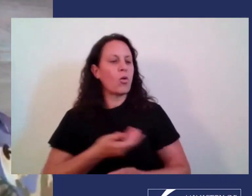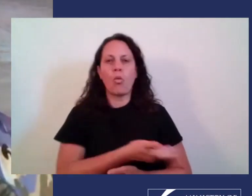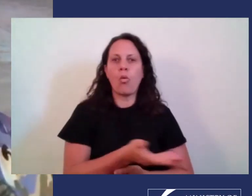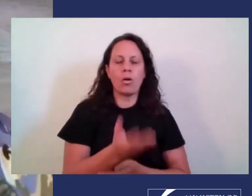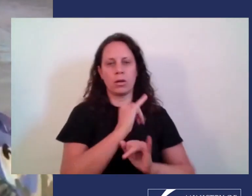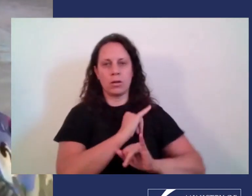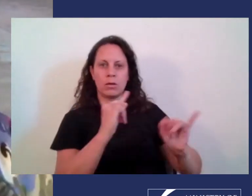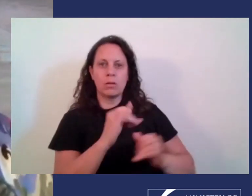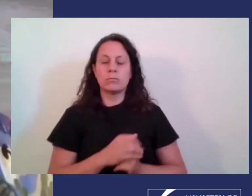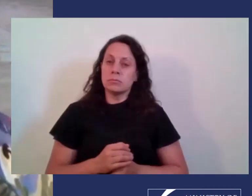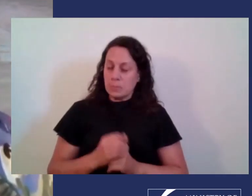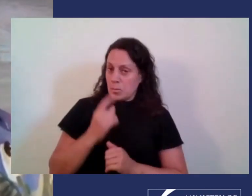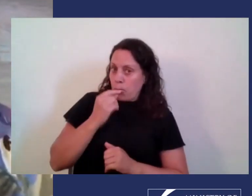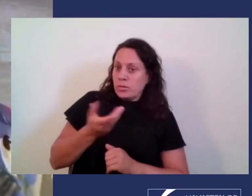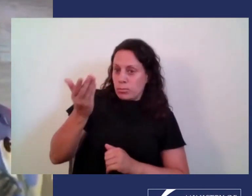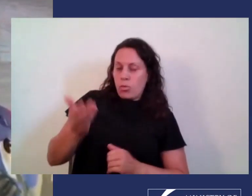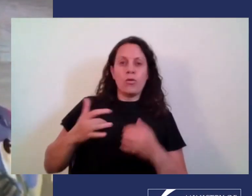a flu-like illness and that's it.